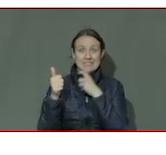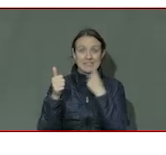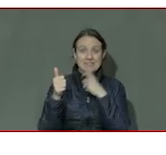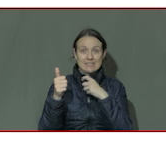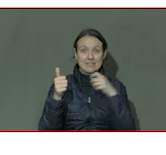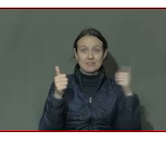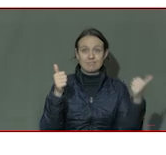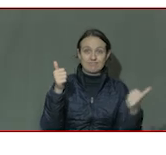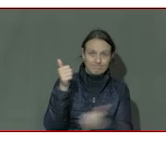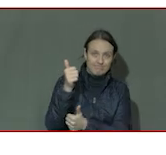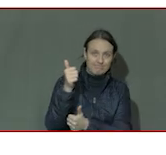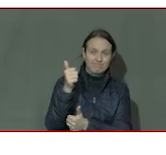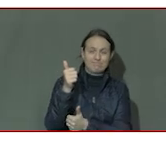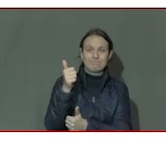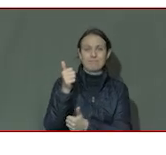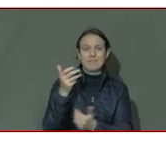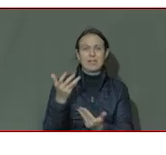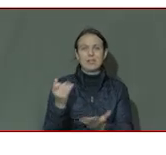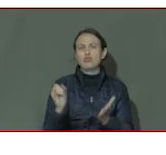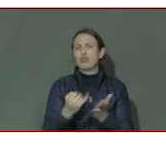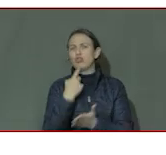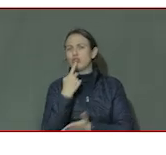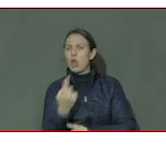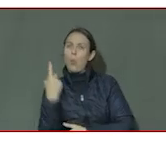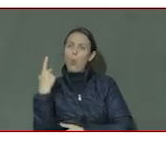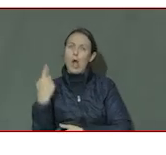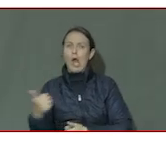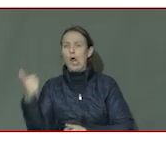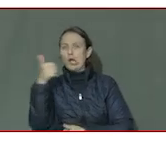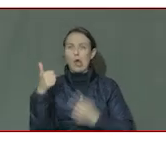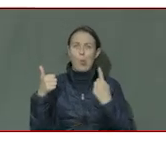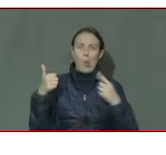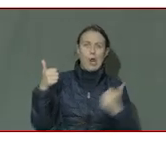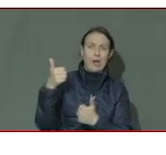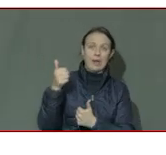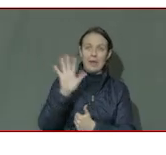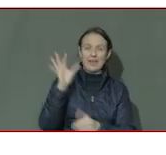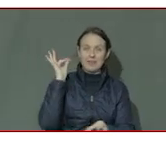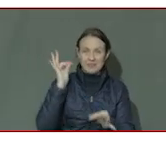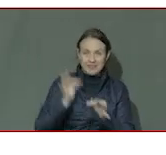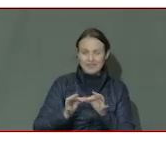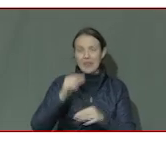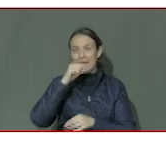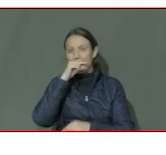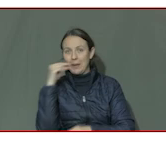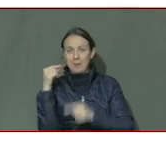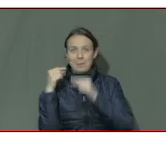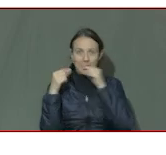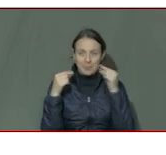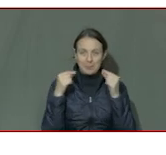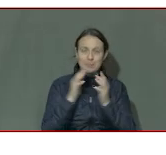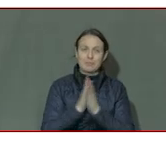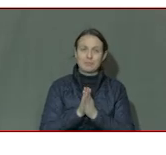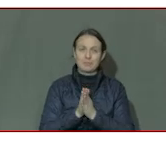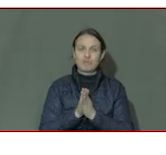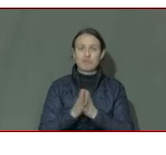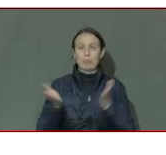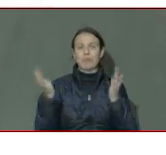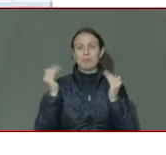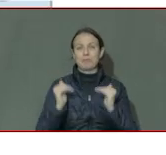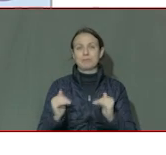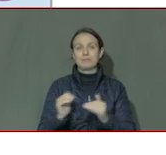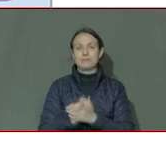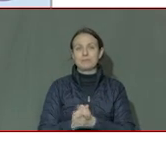what? Recessive. Not just one is dominant, one is recessive. Application. Ne? And